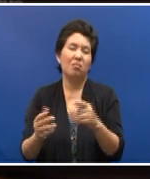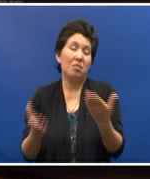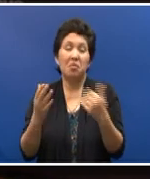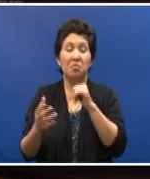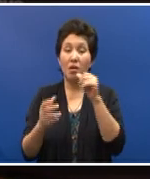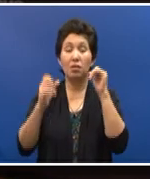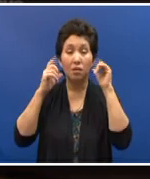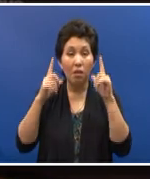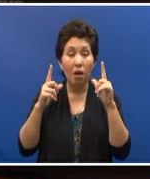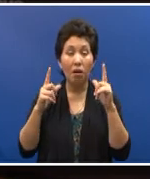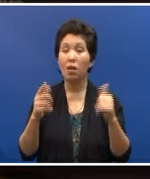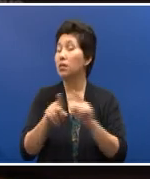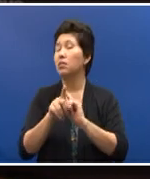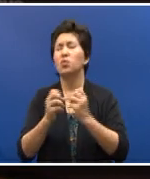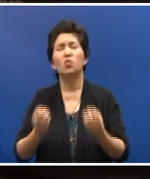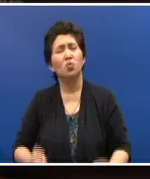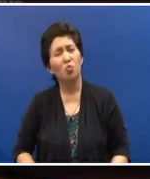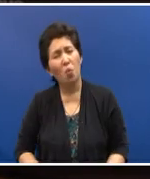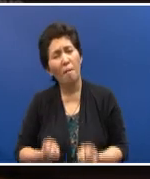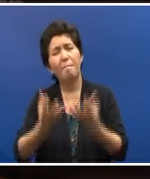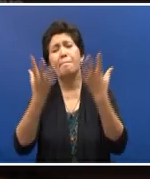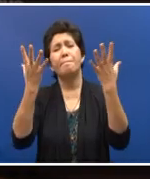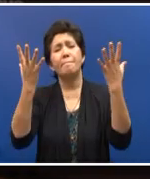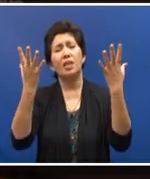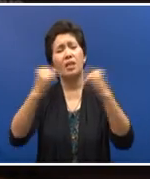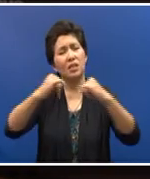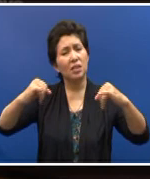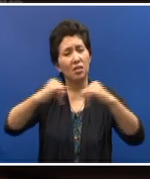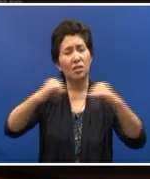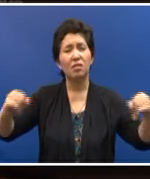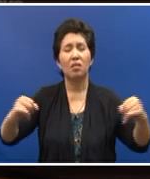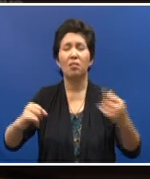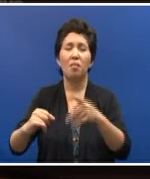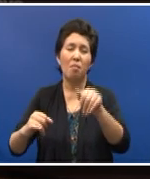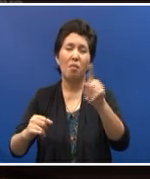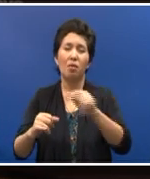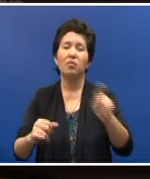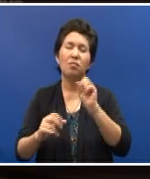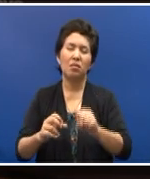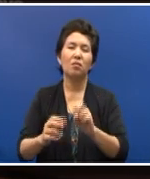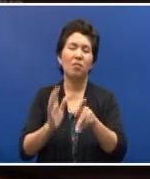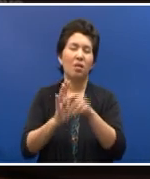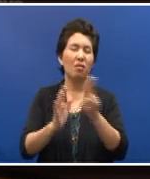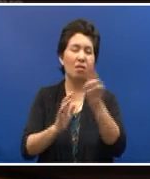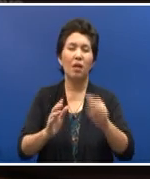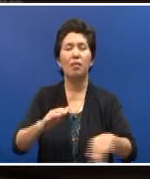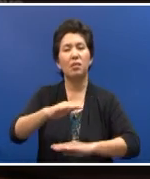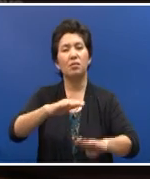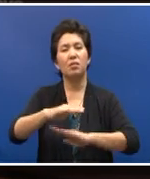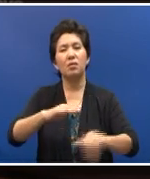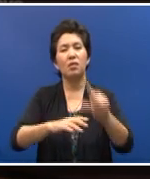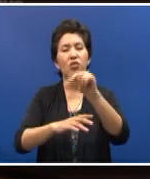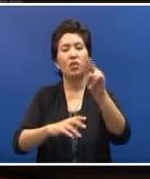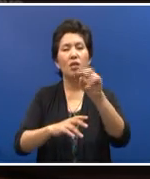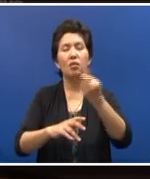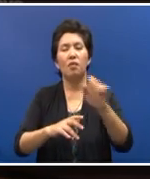that there are so many the types of vegetables and whatsoever that we consume today are based on these